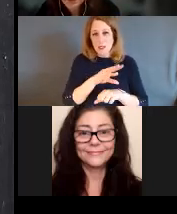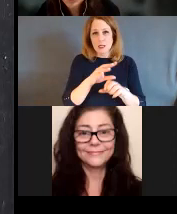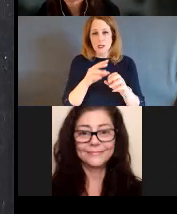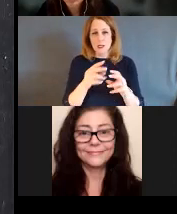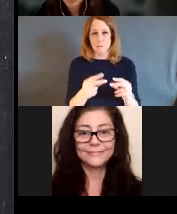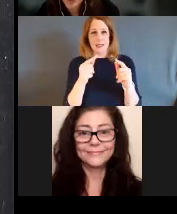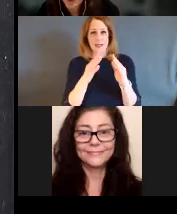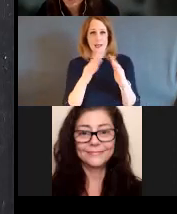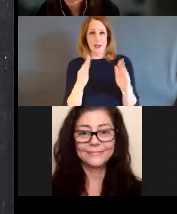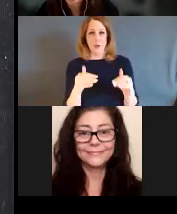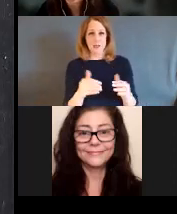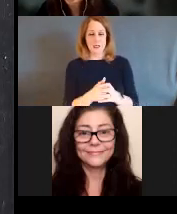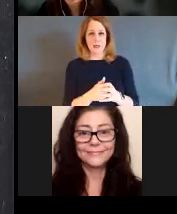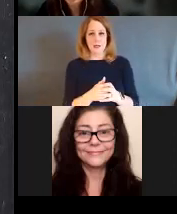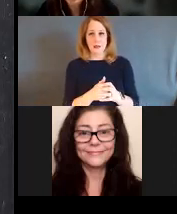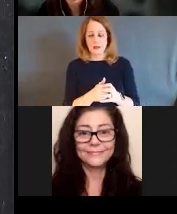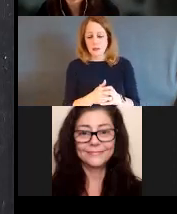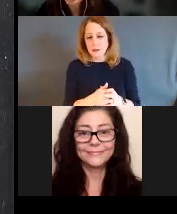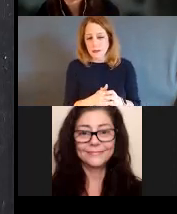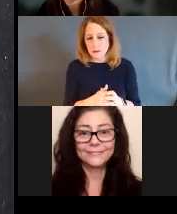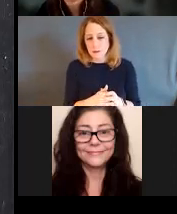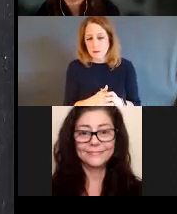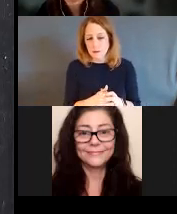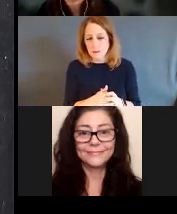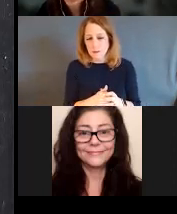housing, a safe place to go.